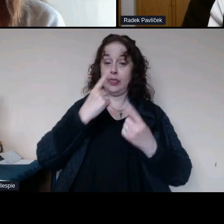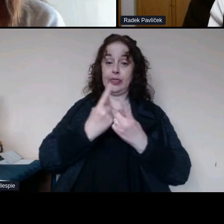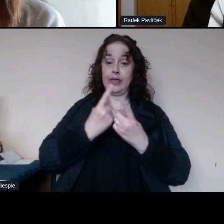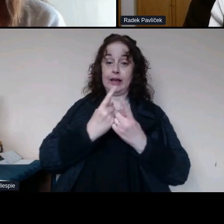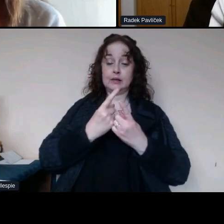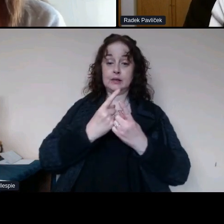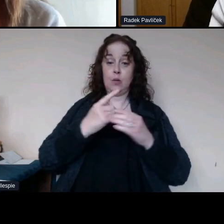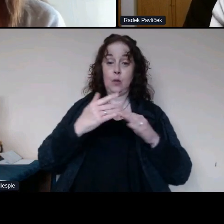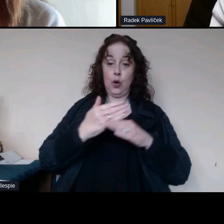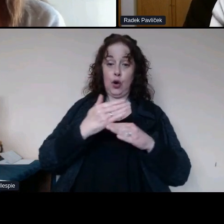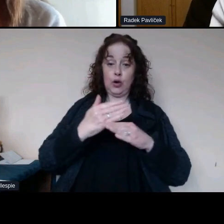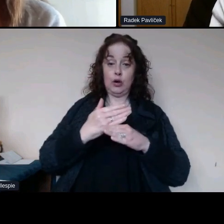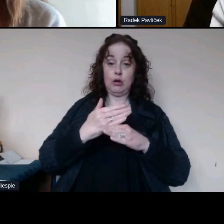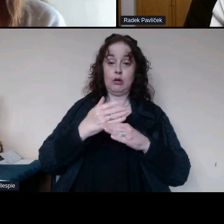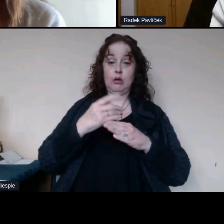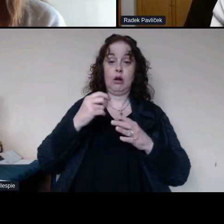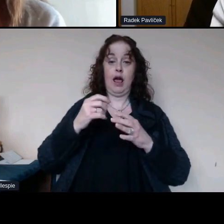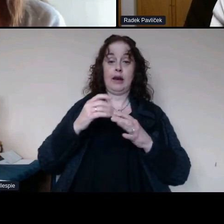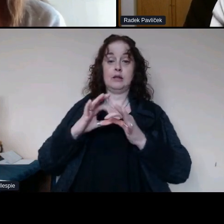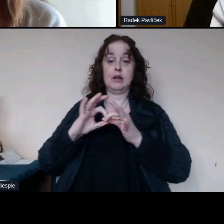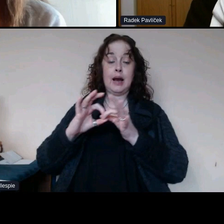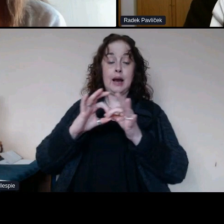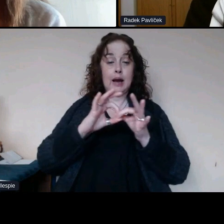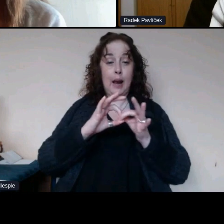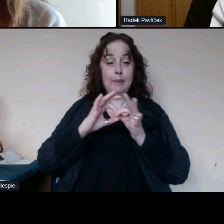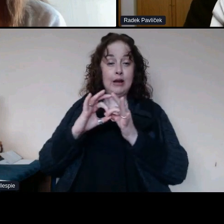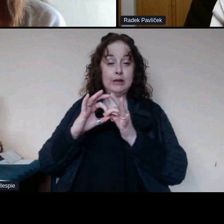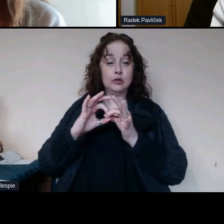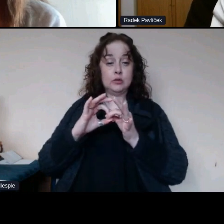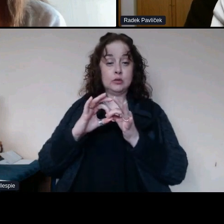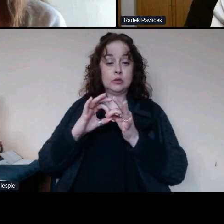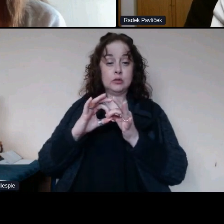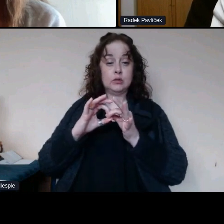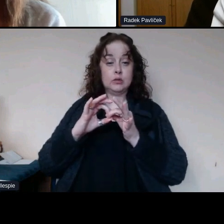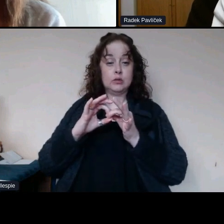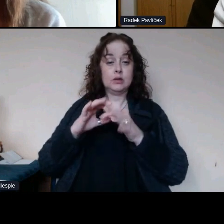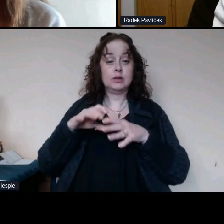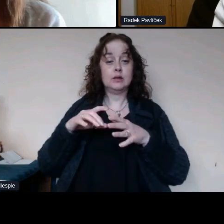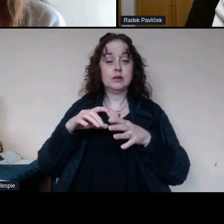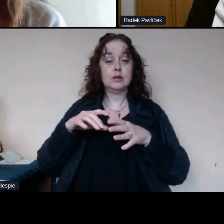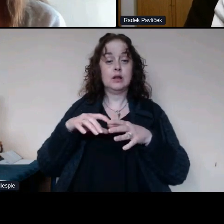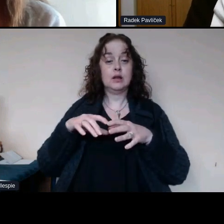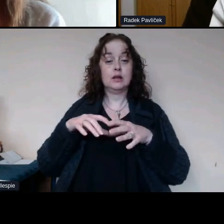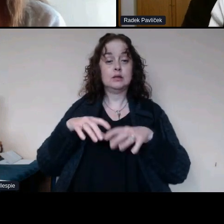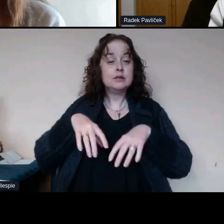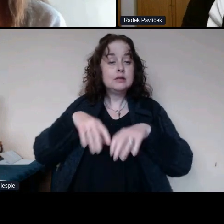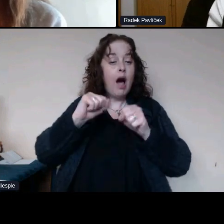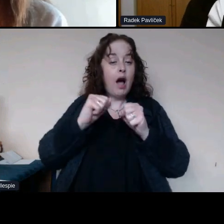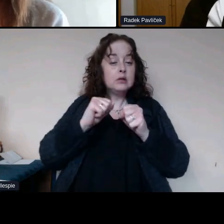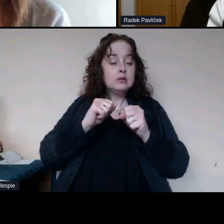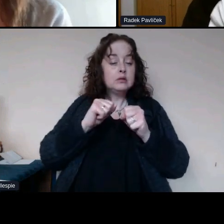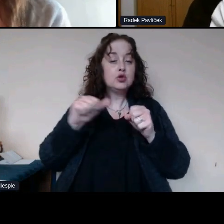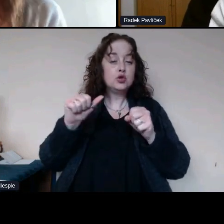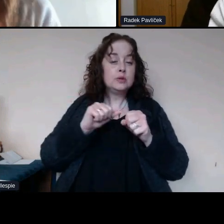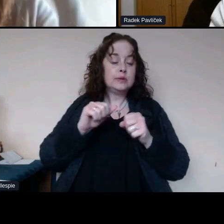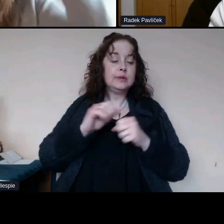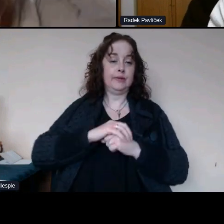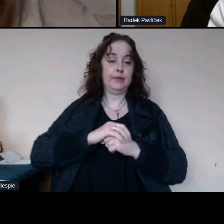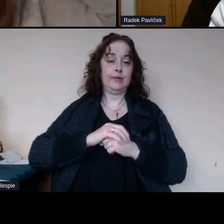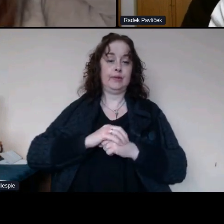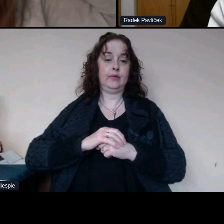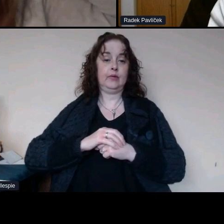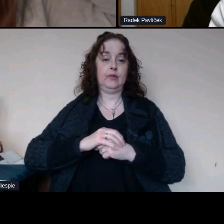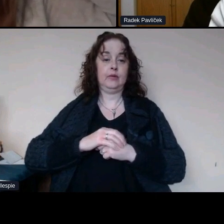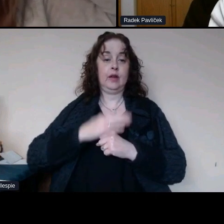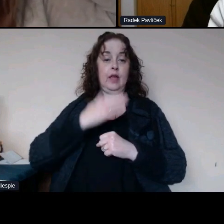work, and the collaboration is at it should be. Yeah. Okay, thank you,